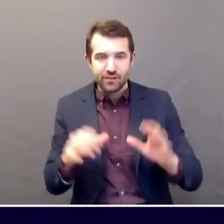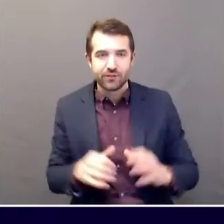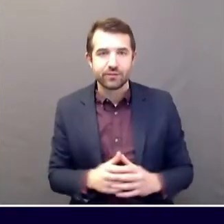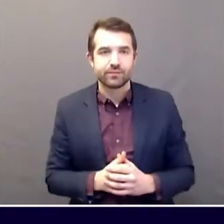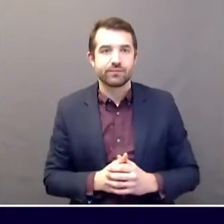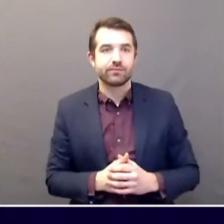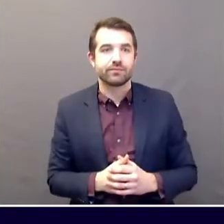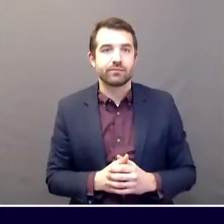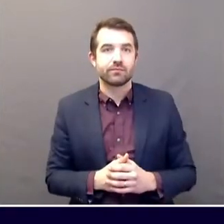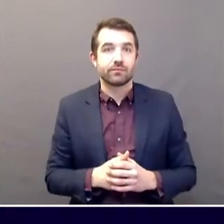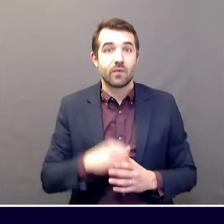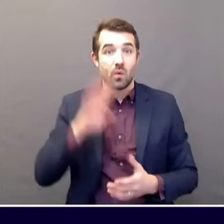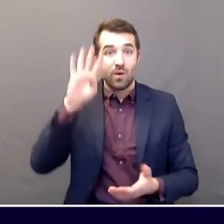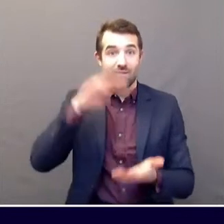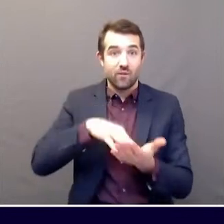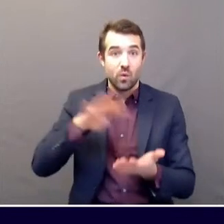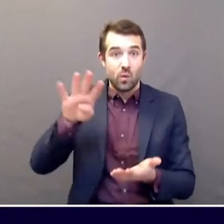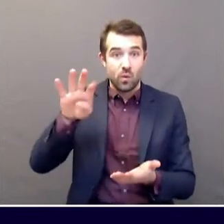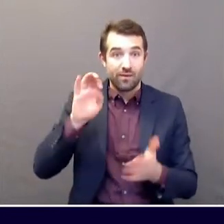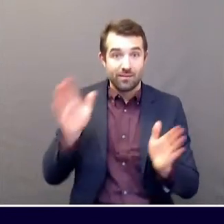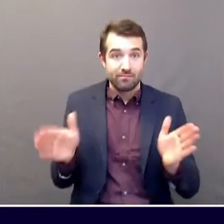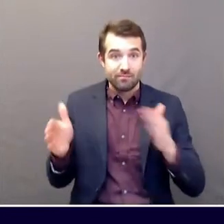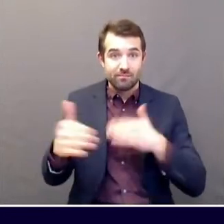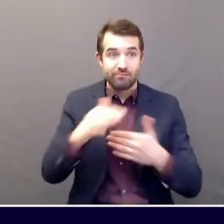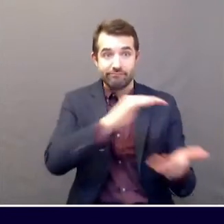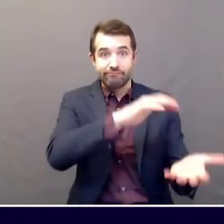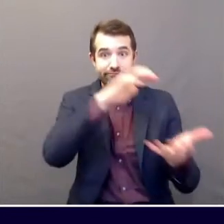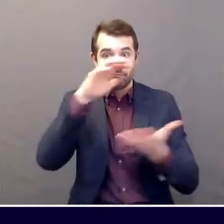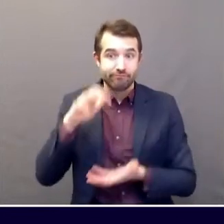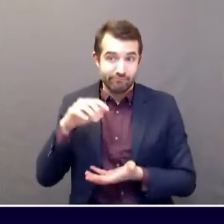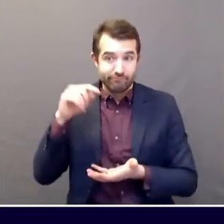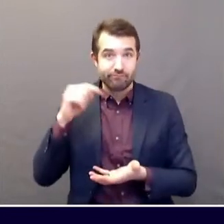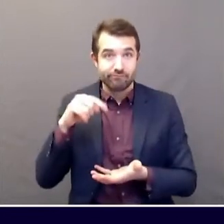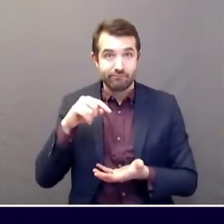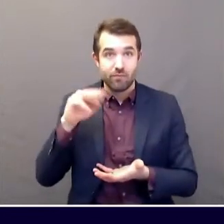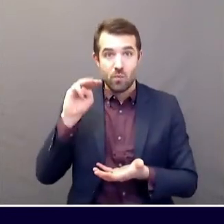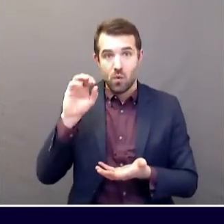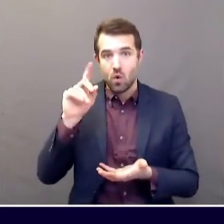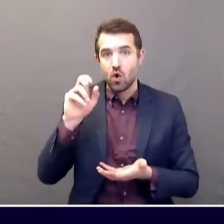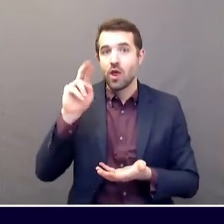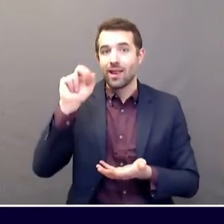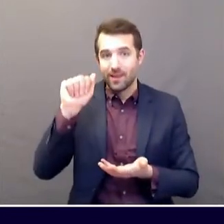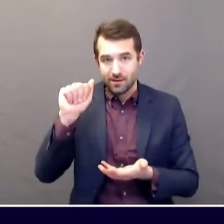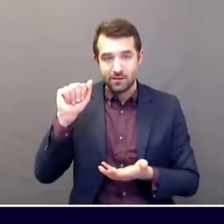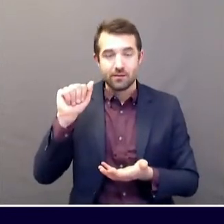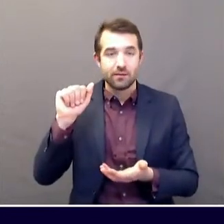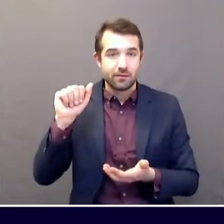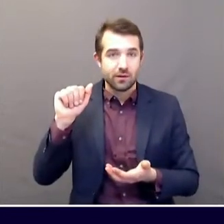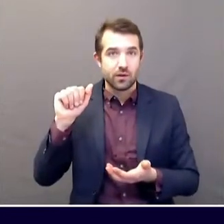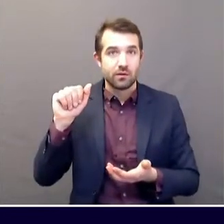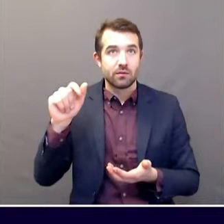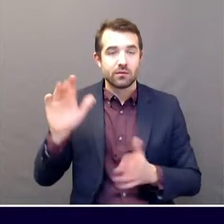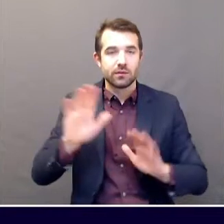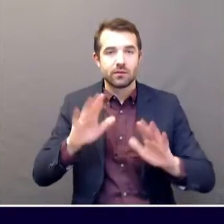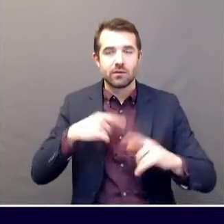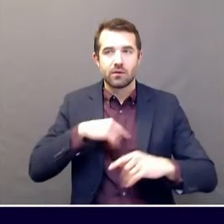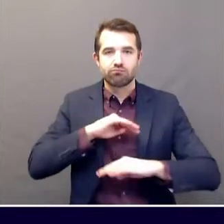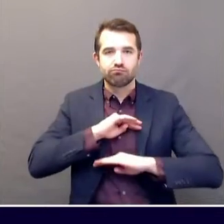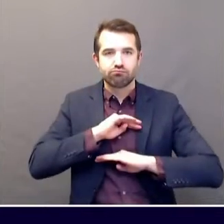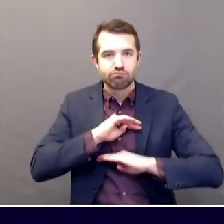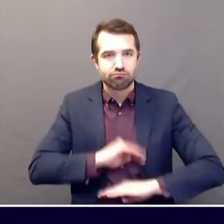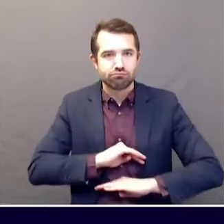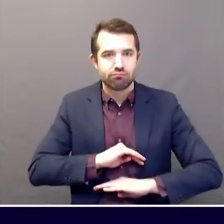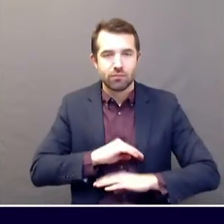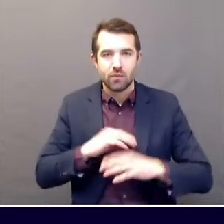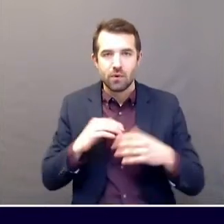those 4,400 doses of Moderna is that whatever temperature excursion occurred, thankfully, they did not compromise the safety